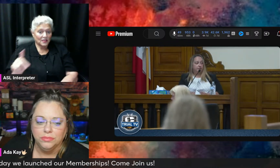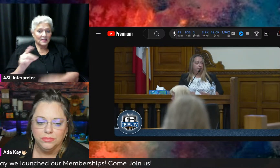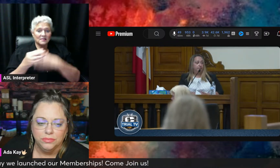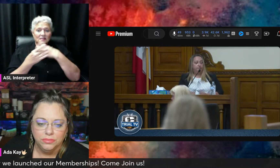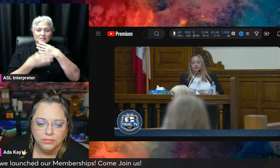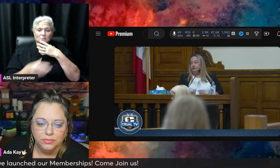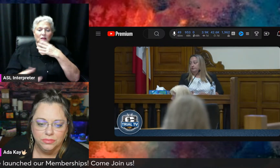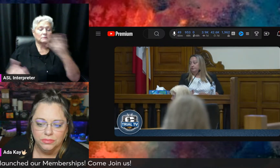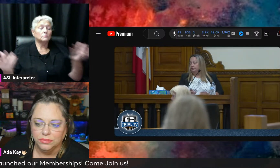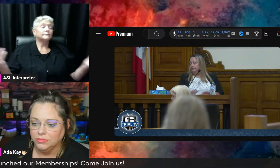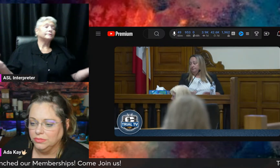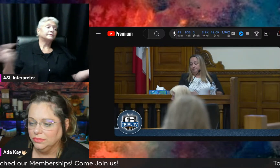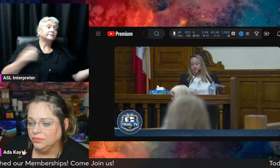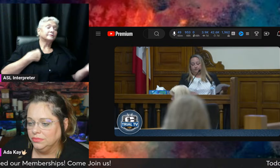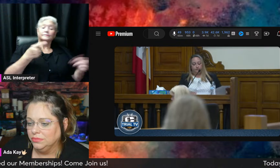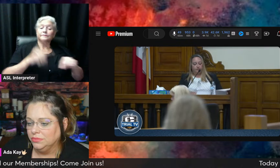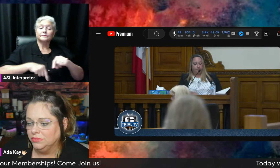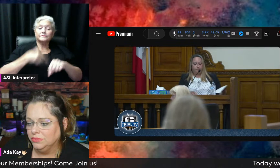say that.